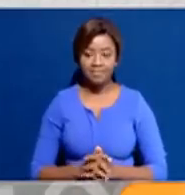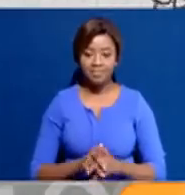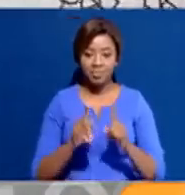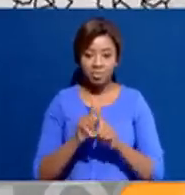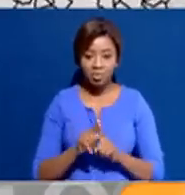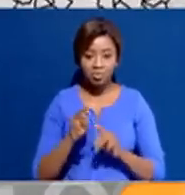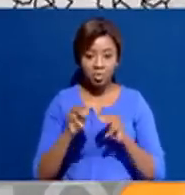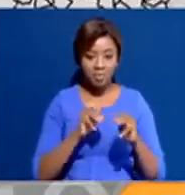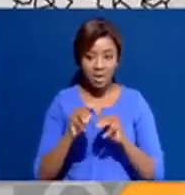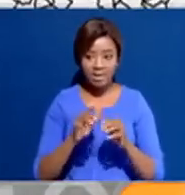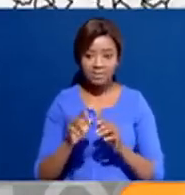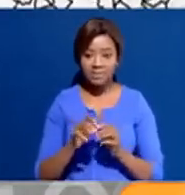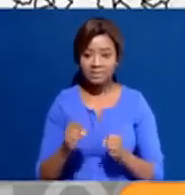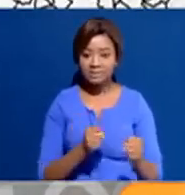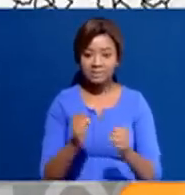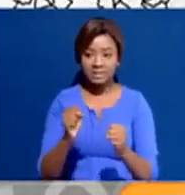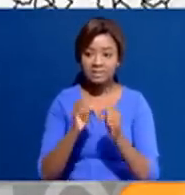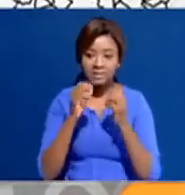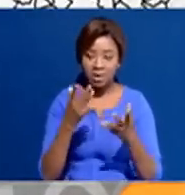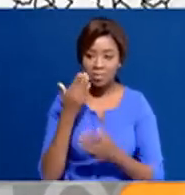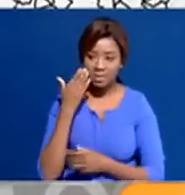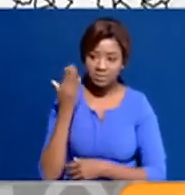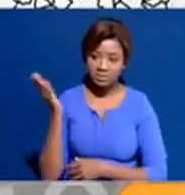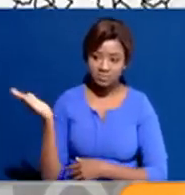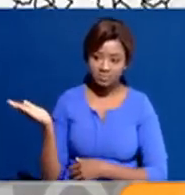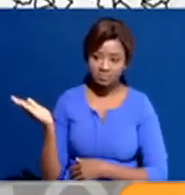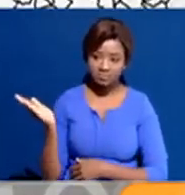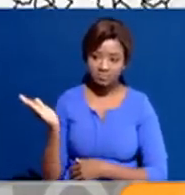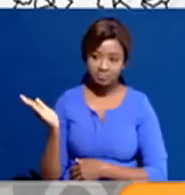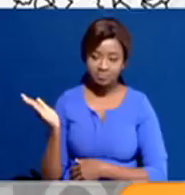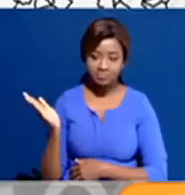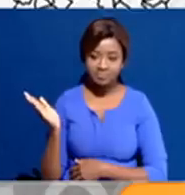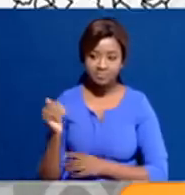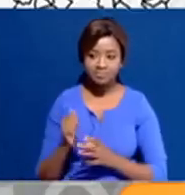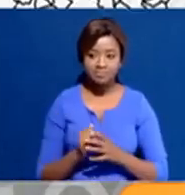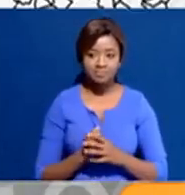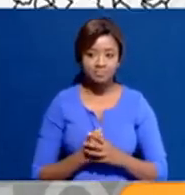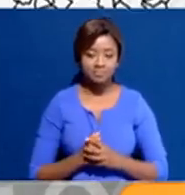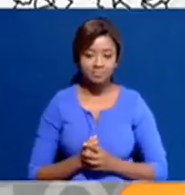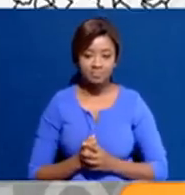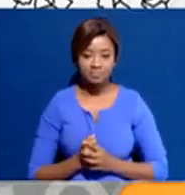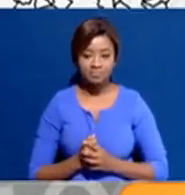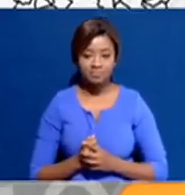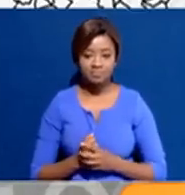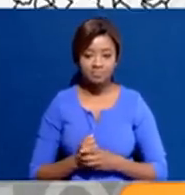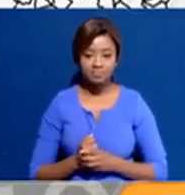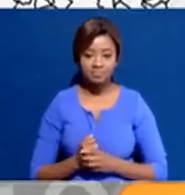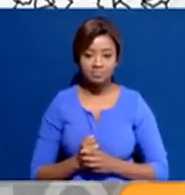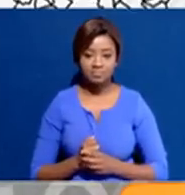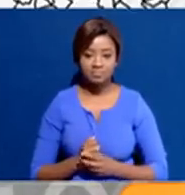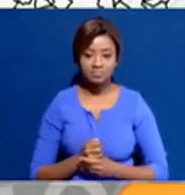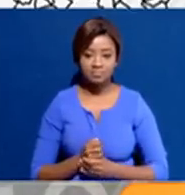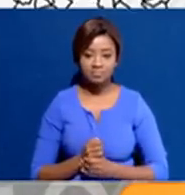total debts accrued amount to 9.15 trillion shillings, with the external debt amounting to 4.6 trillion